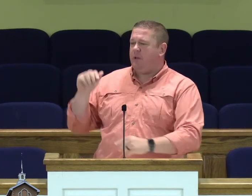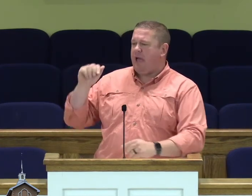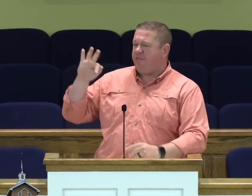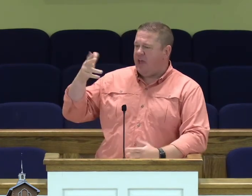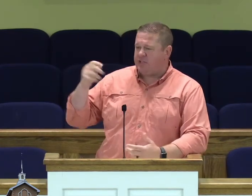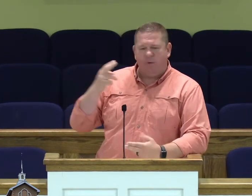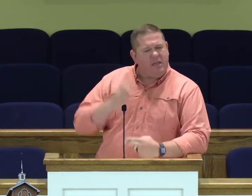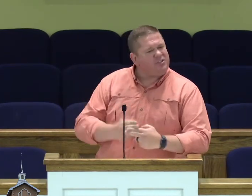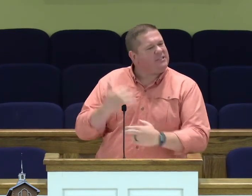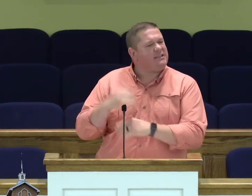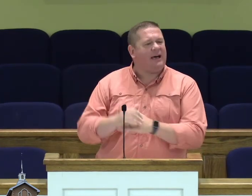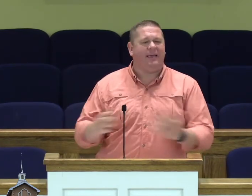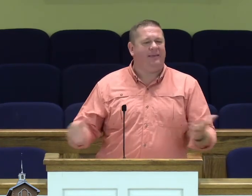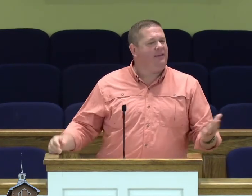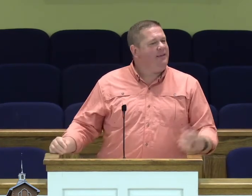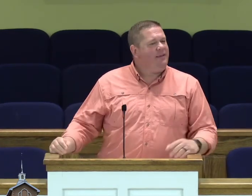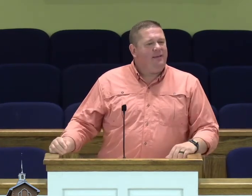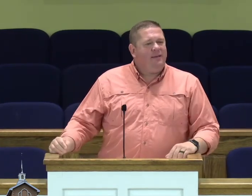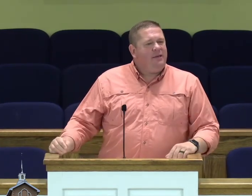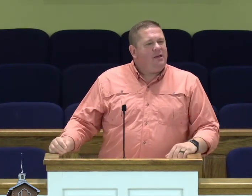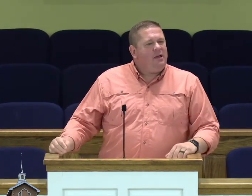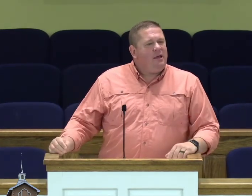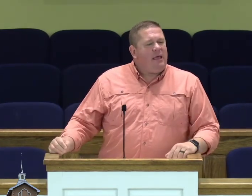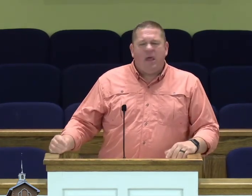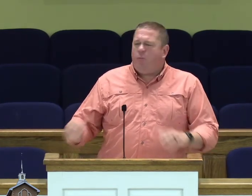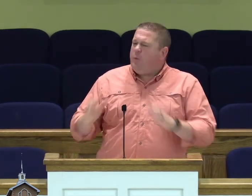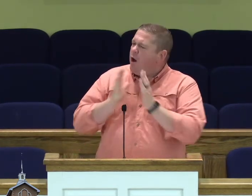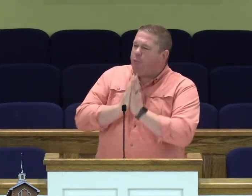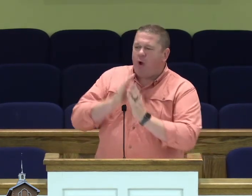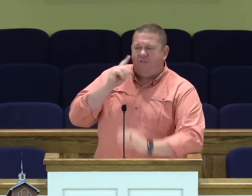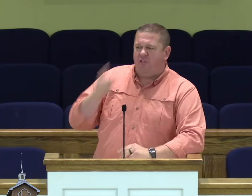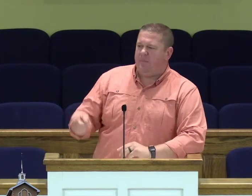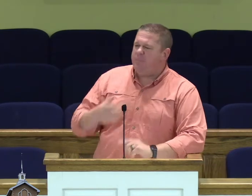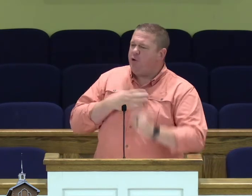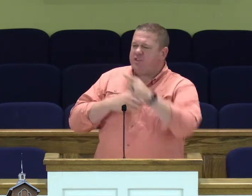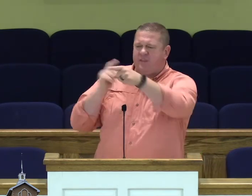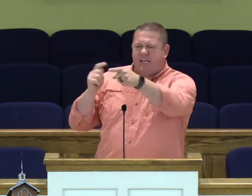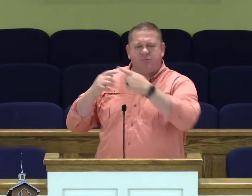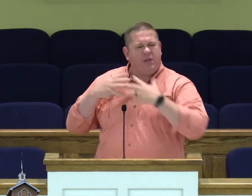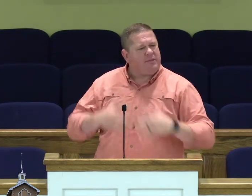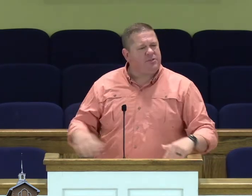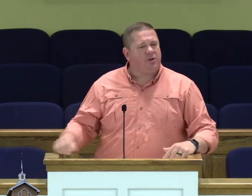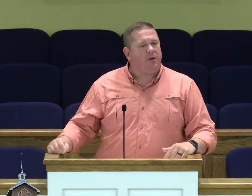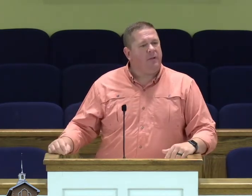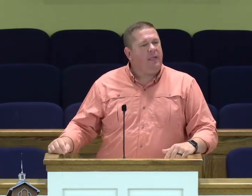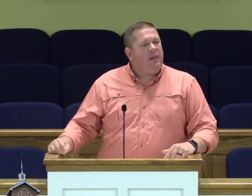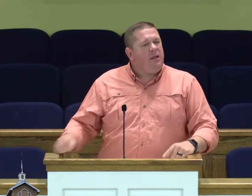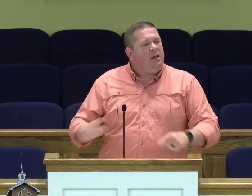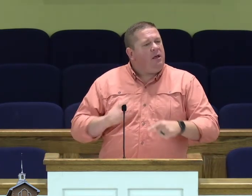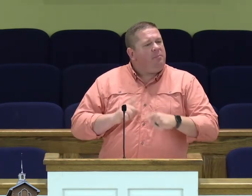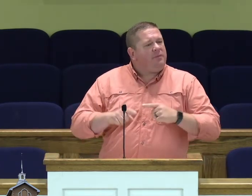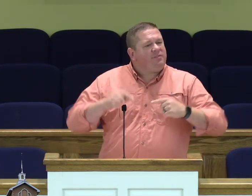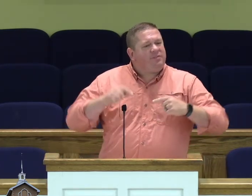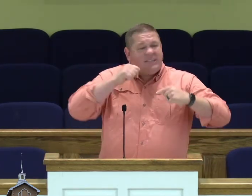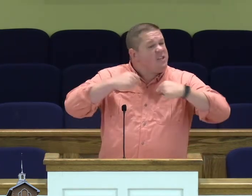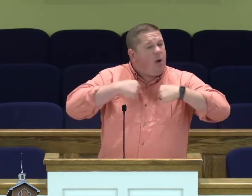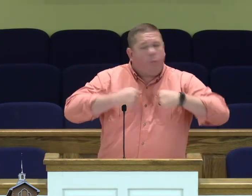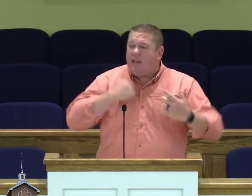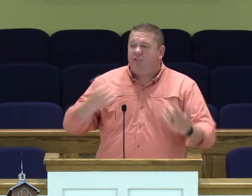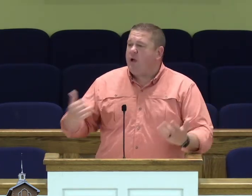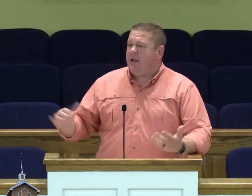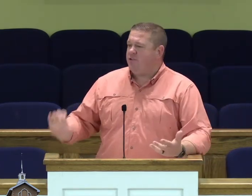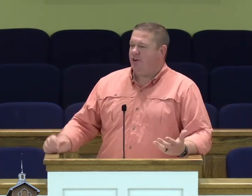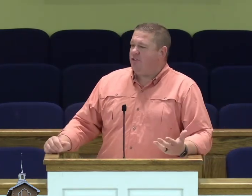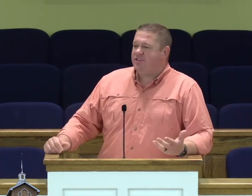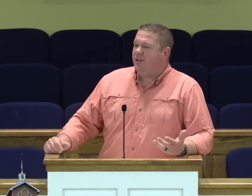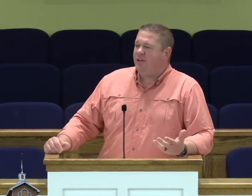I mean, Afghanistan, we mentioned it tonight. And we want to pray for them. And I appreciate the testimony of that t-shirt. But that's not what we're